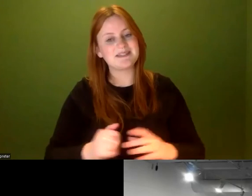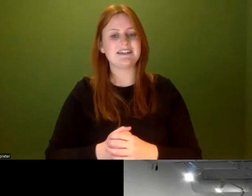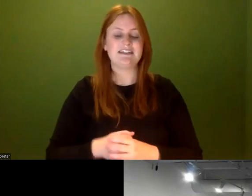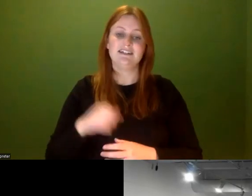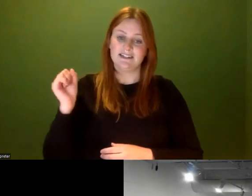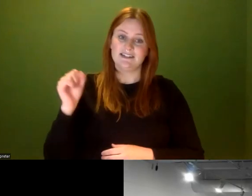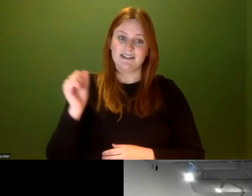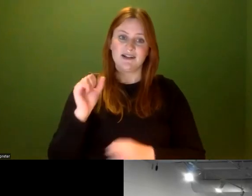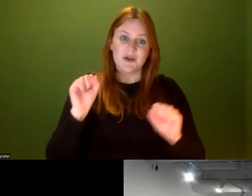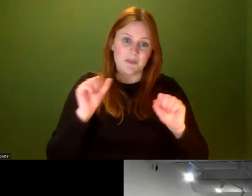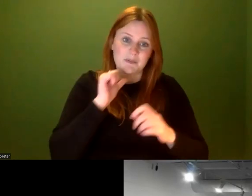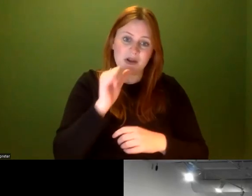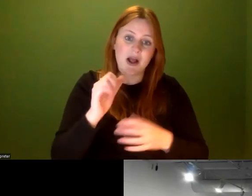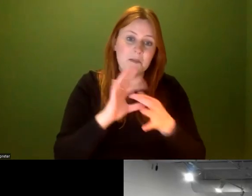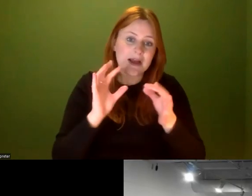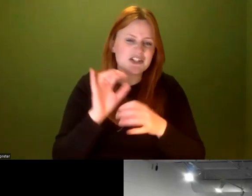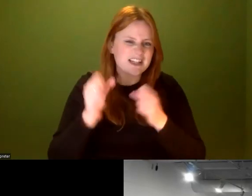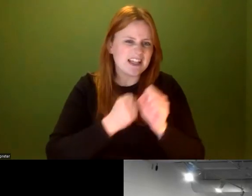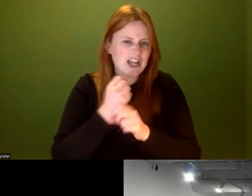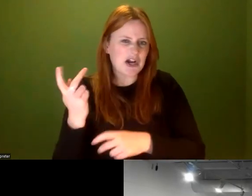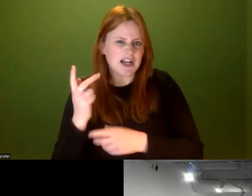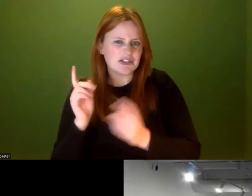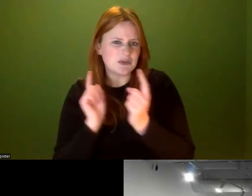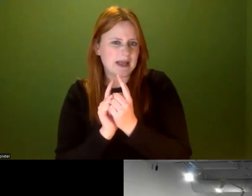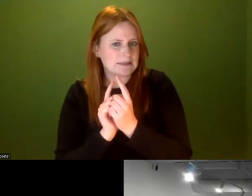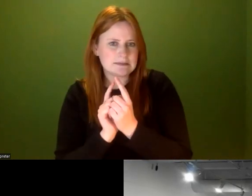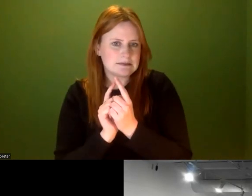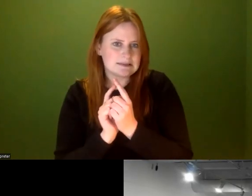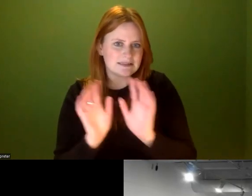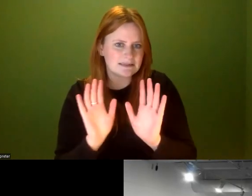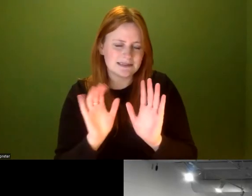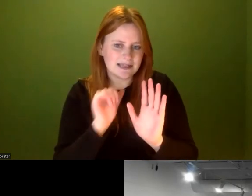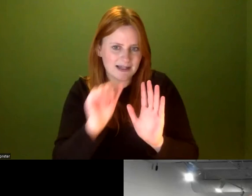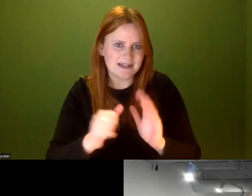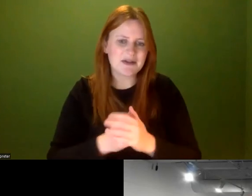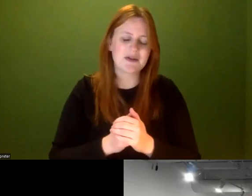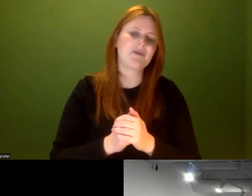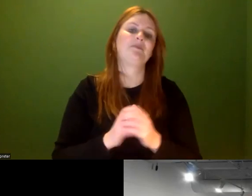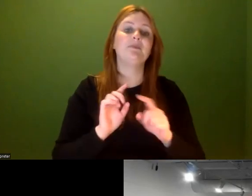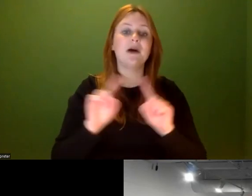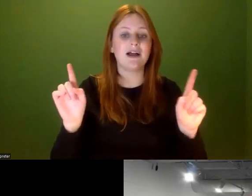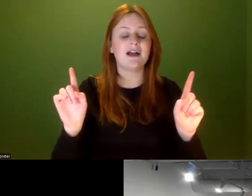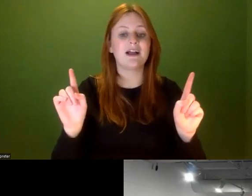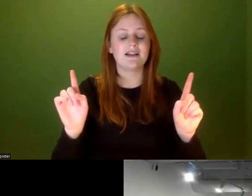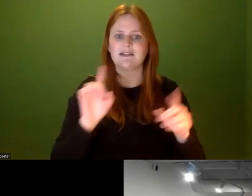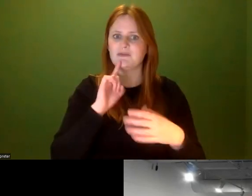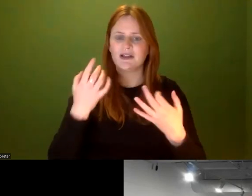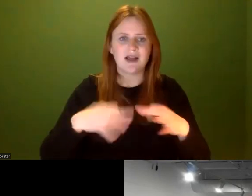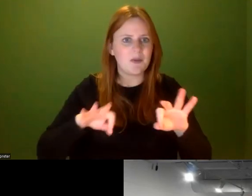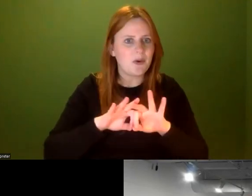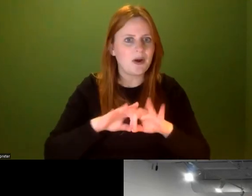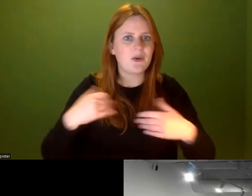going to mention the year we met at the Band Center, but it was pivotal. I find actually it's all